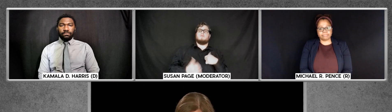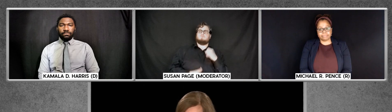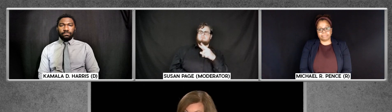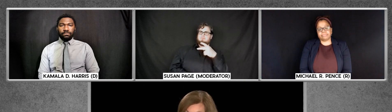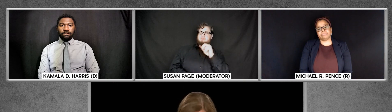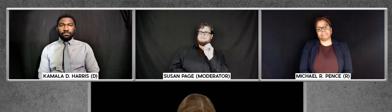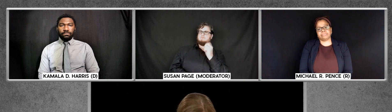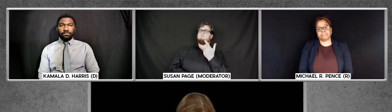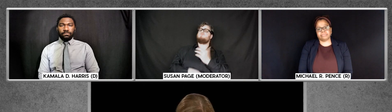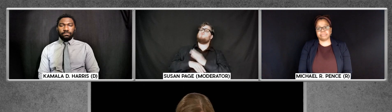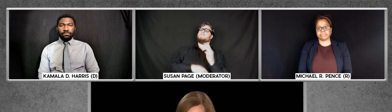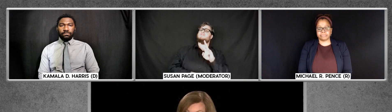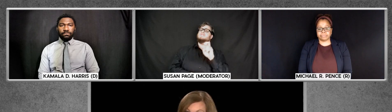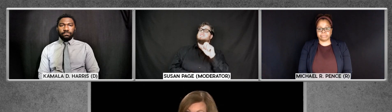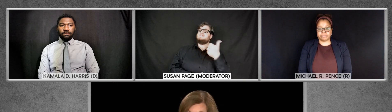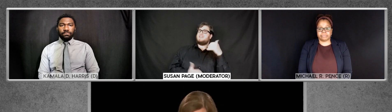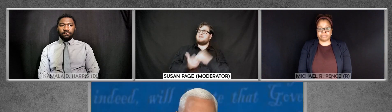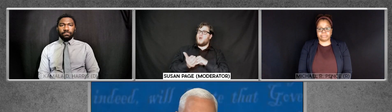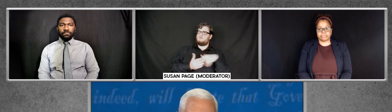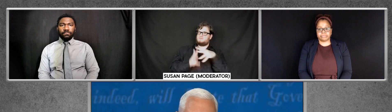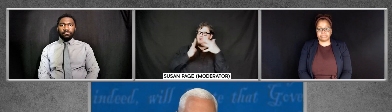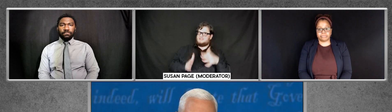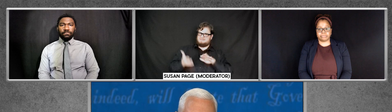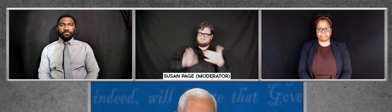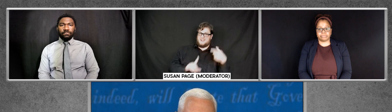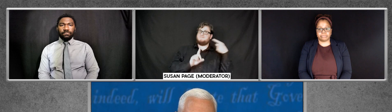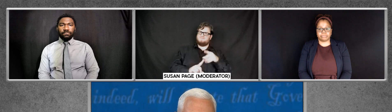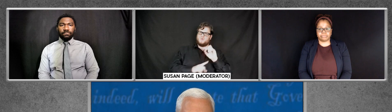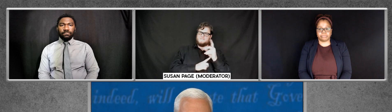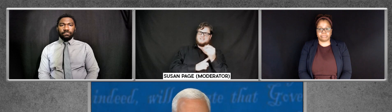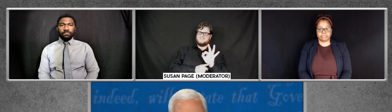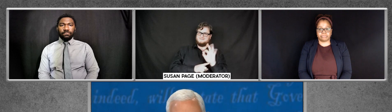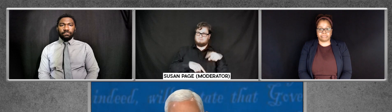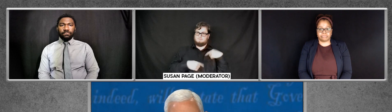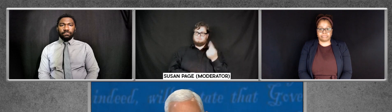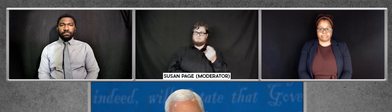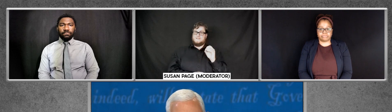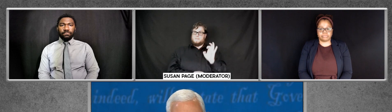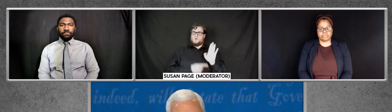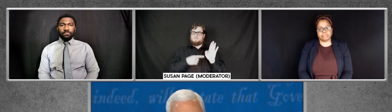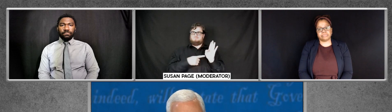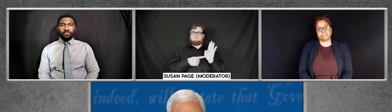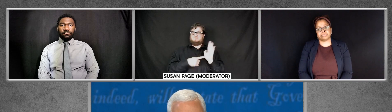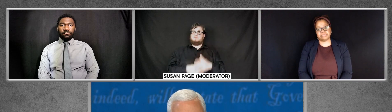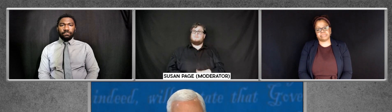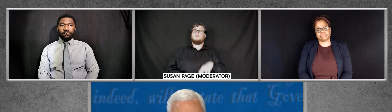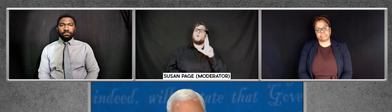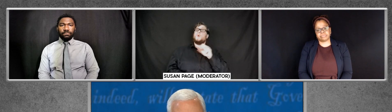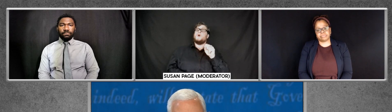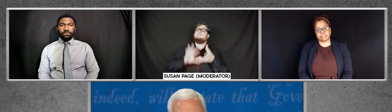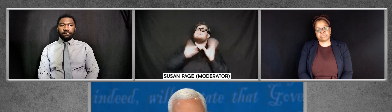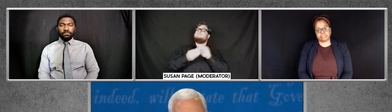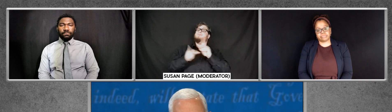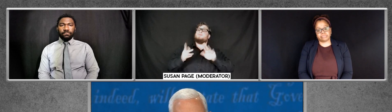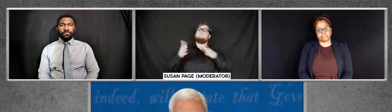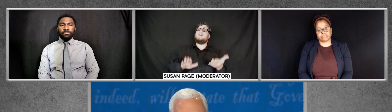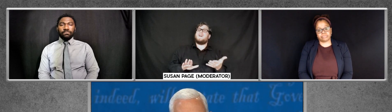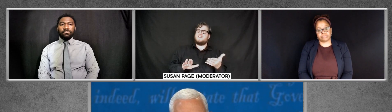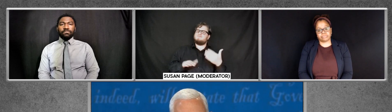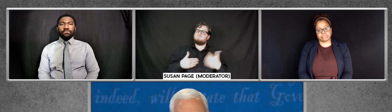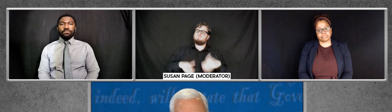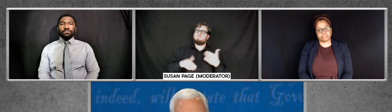210,000 Americans have died of COVID-19 since February. The U.S. death toll as a percentage of our population is higher than